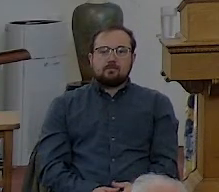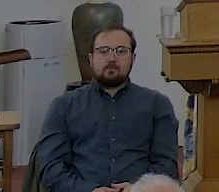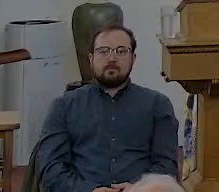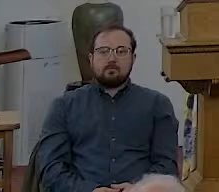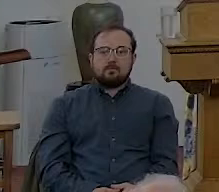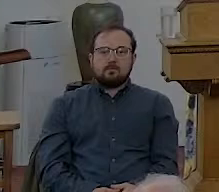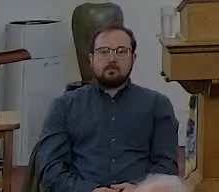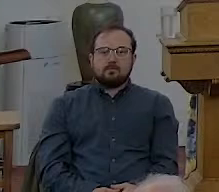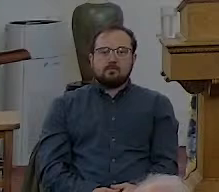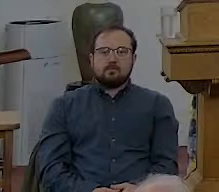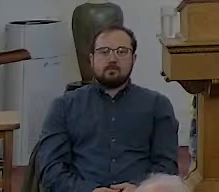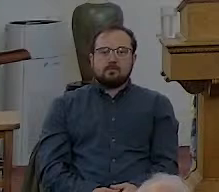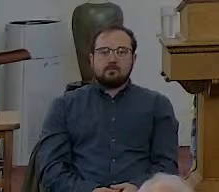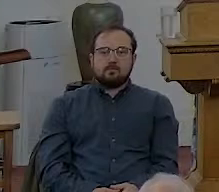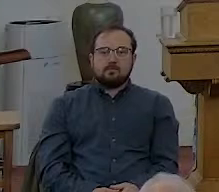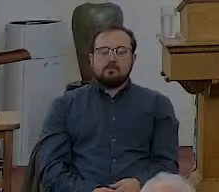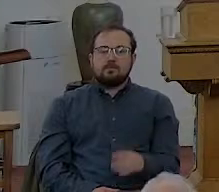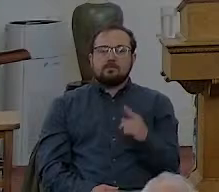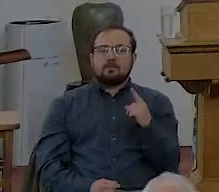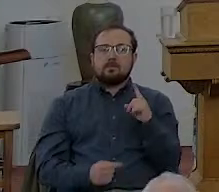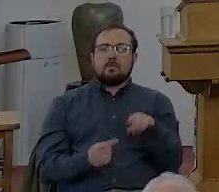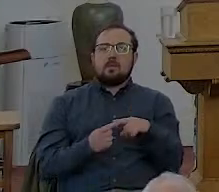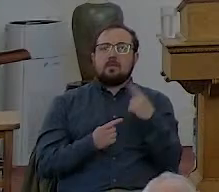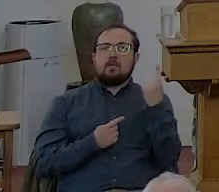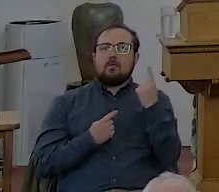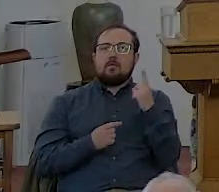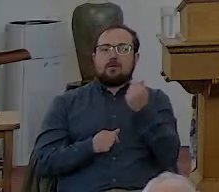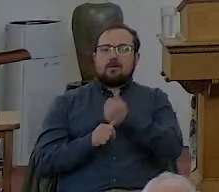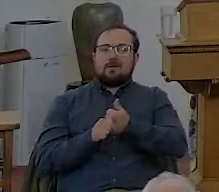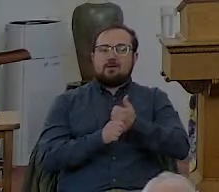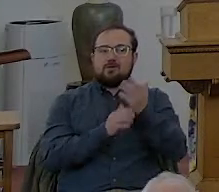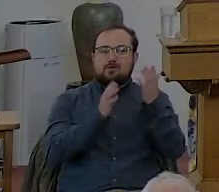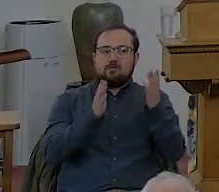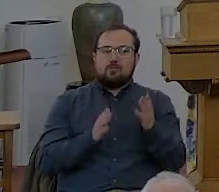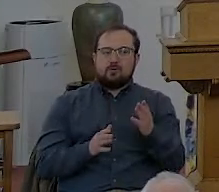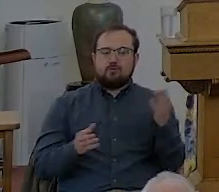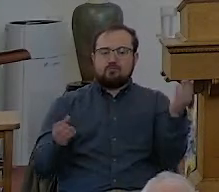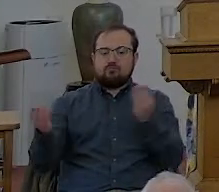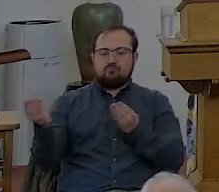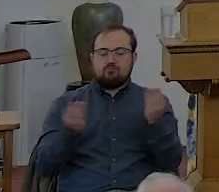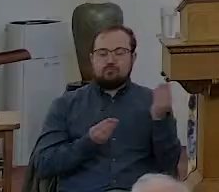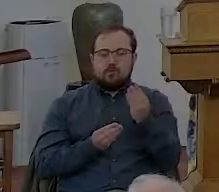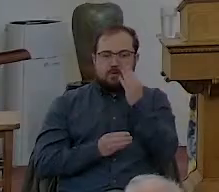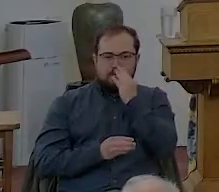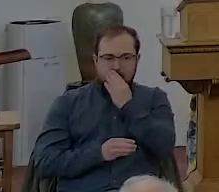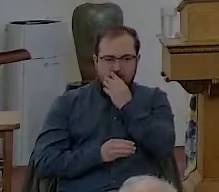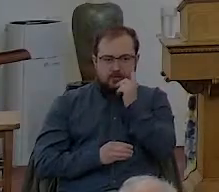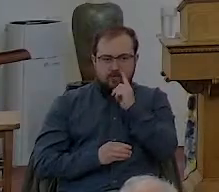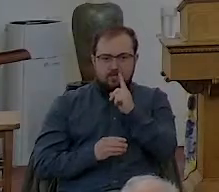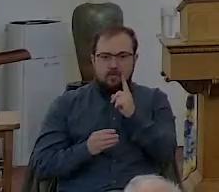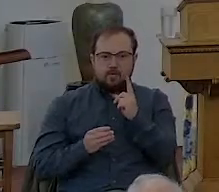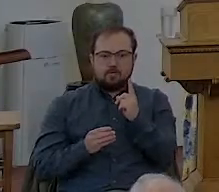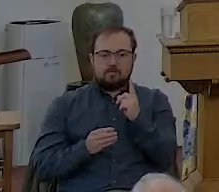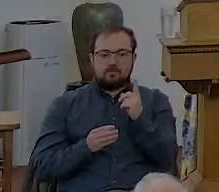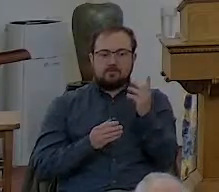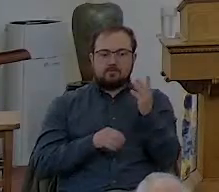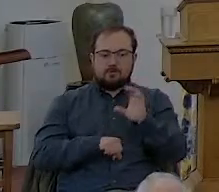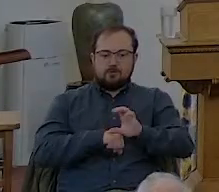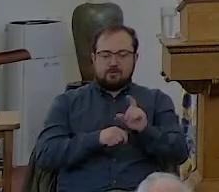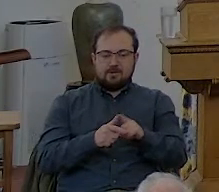When Reverend Chopik spontaneously thought of the idea of each person bringing a flower to service and then taking a flower home with